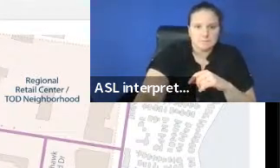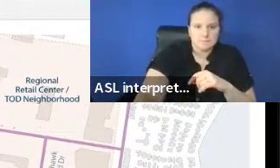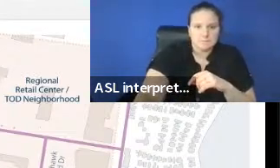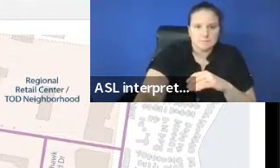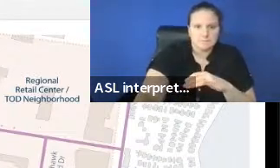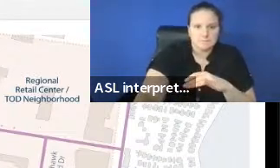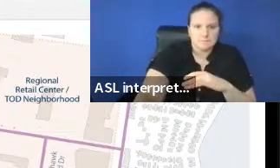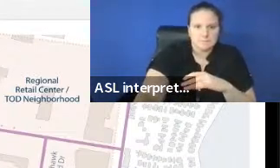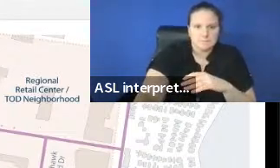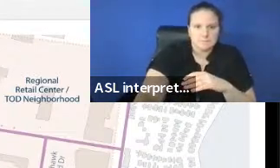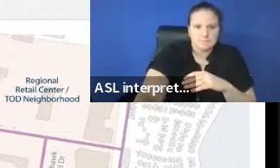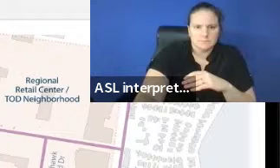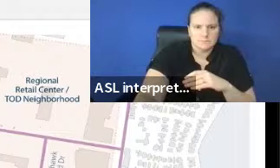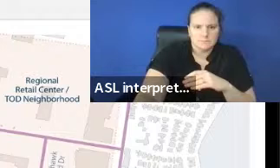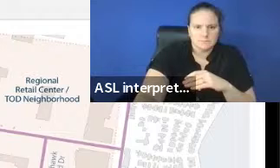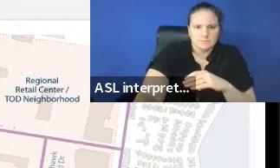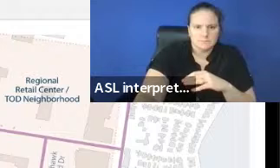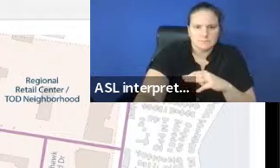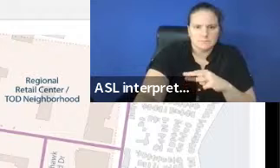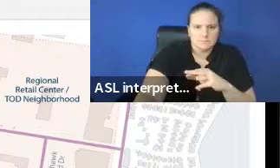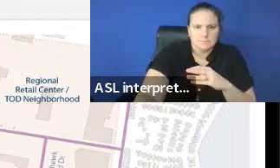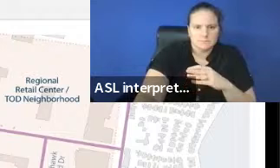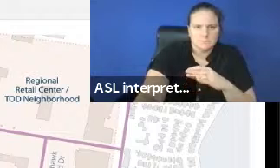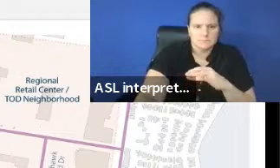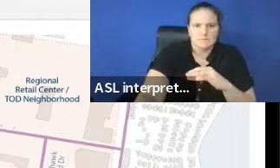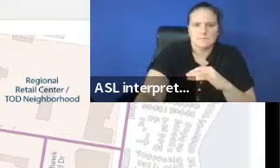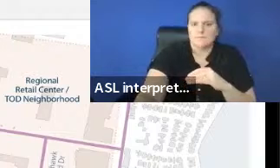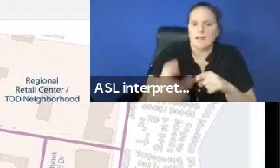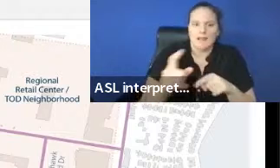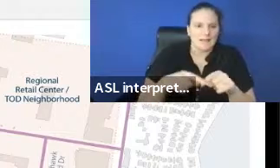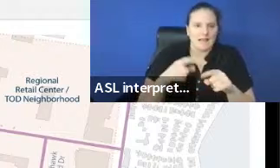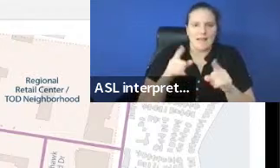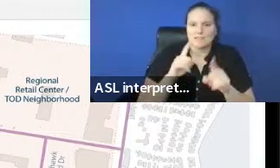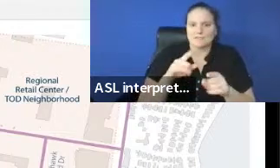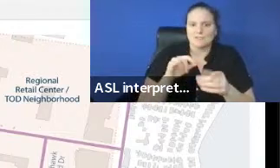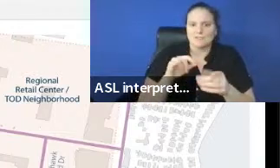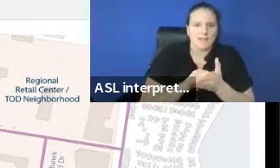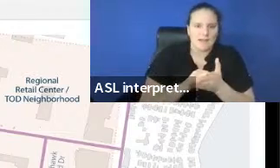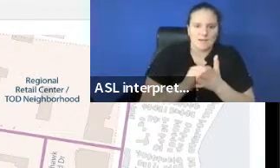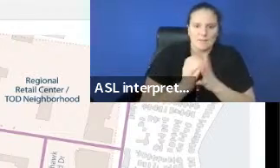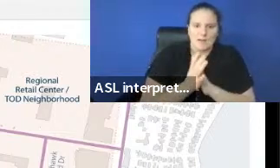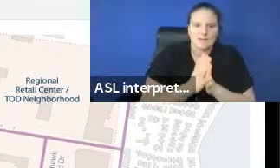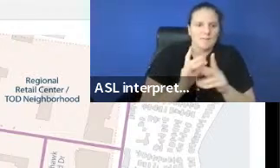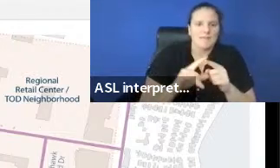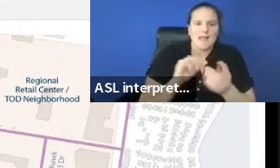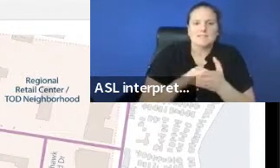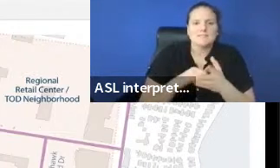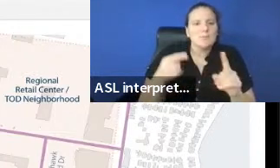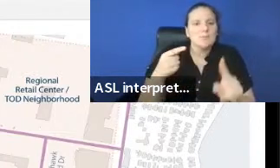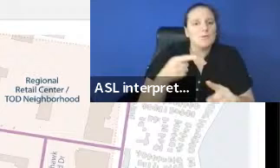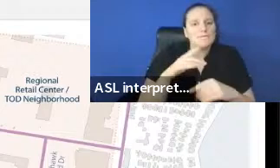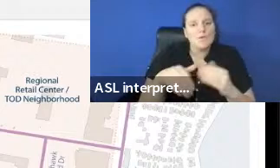I can't answer the bottleneck question, but the design is this. Well, that's the whole point of this whole thing, is to solve the